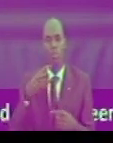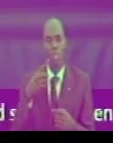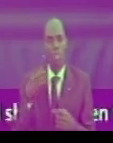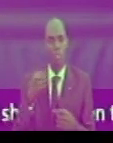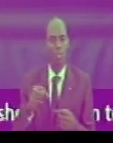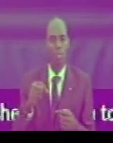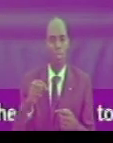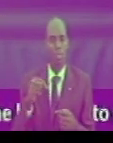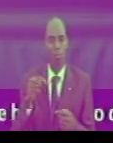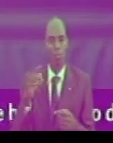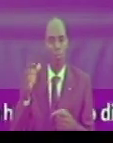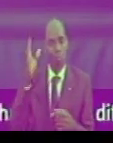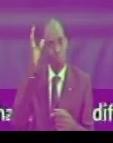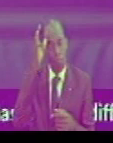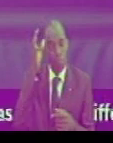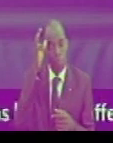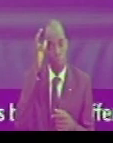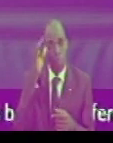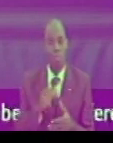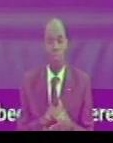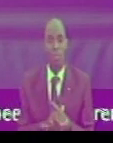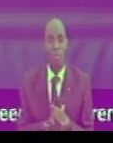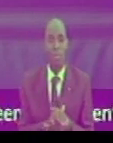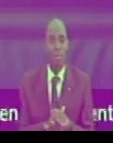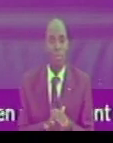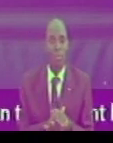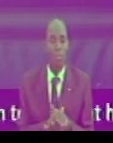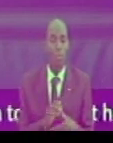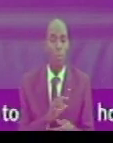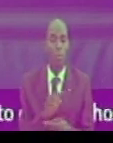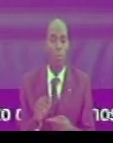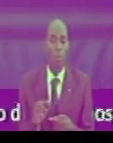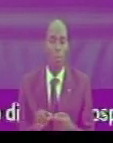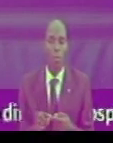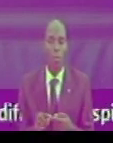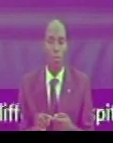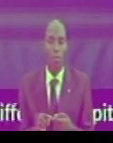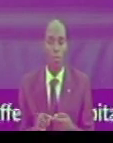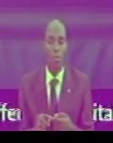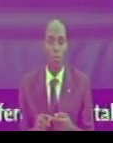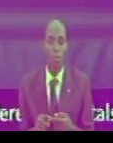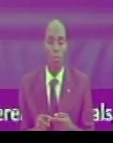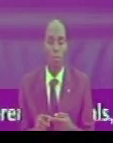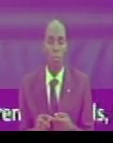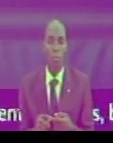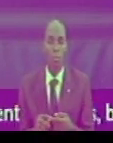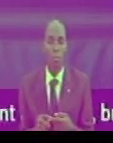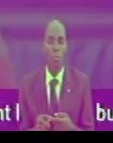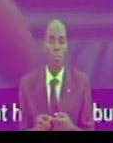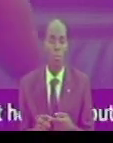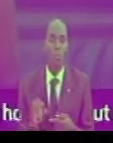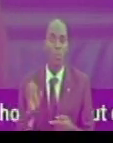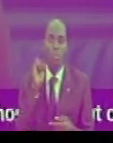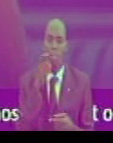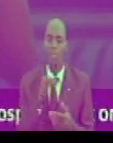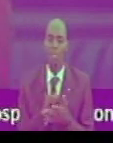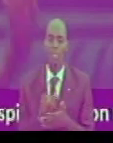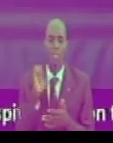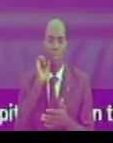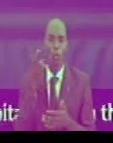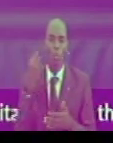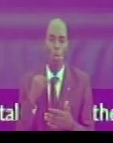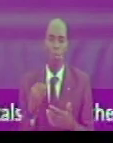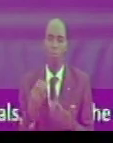afraid. I said, I don't want to go to hospital before I'll hear something that will start giving me fear. Already, this one is giving me fear. I'm already thinking